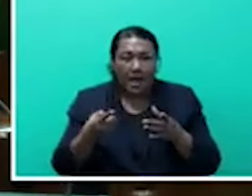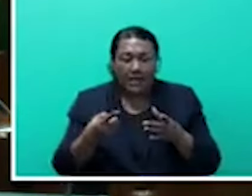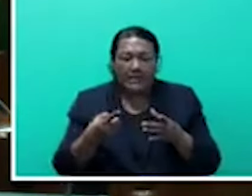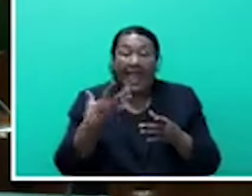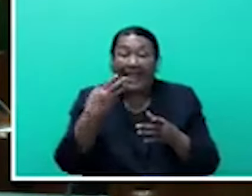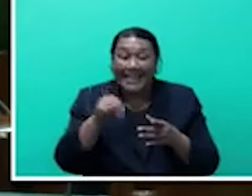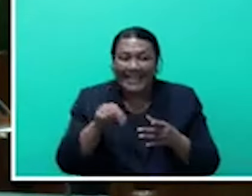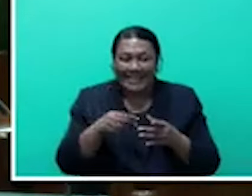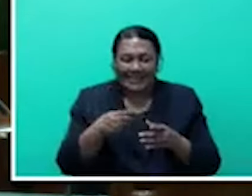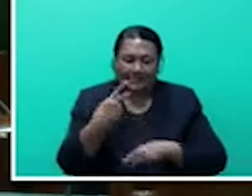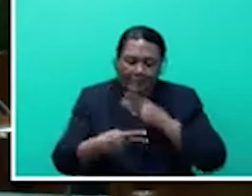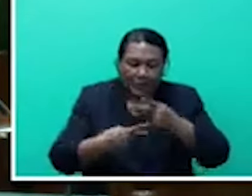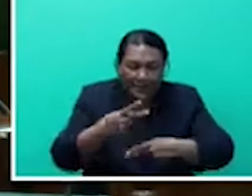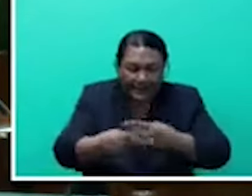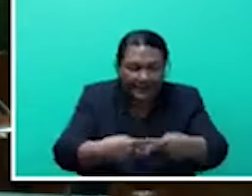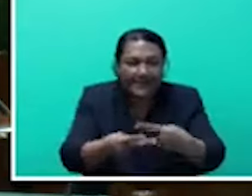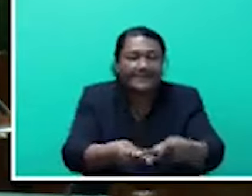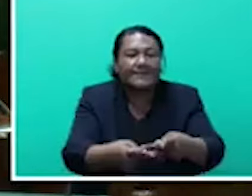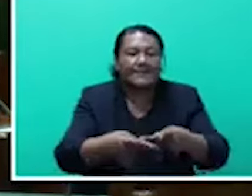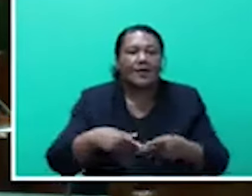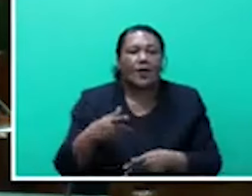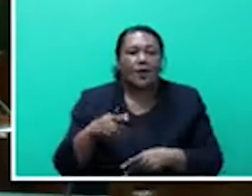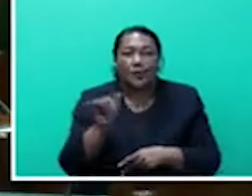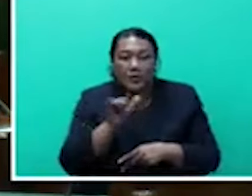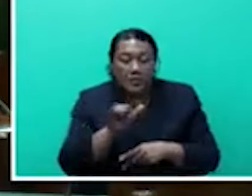sir, which cannot be